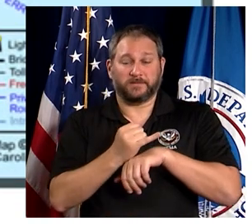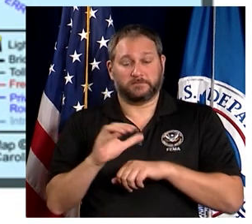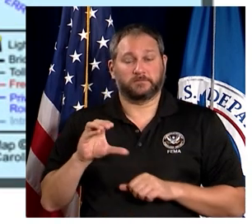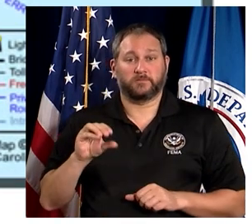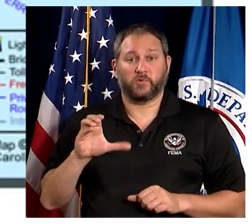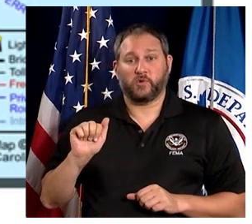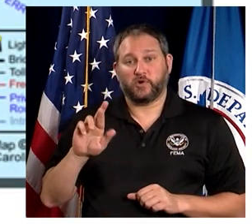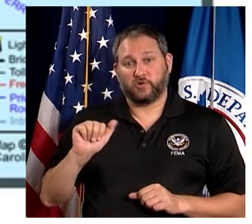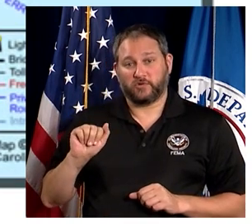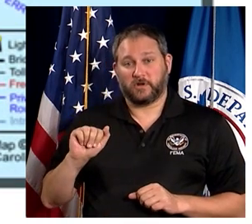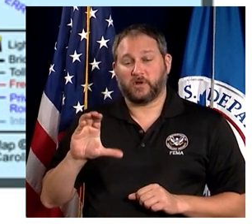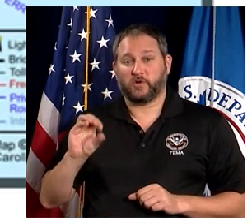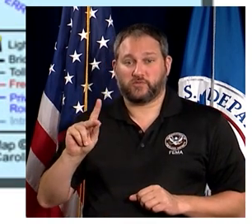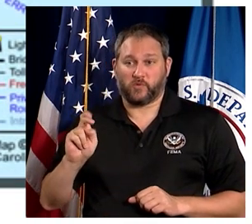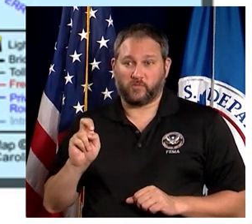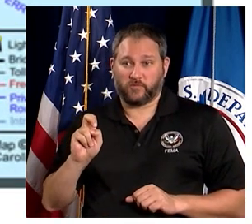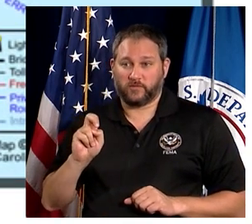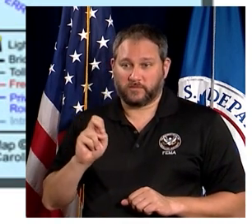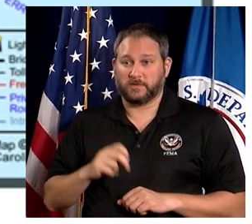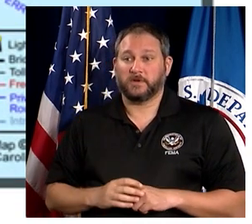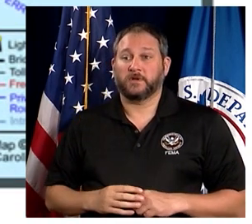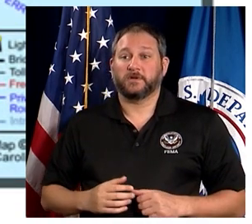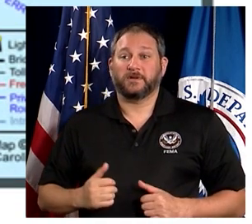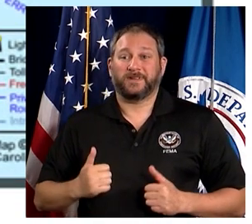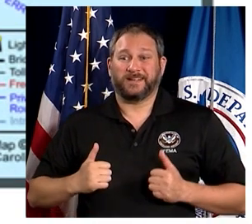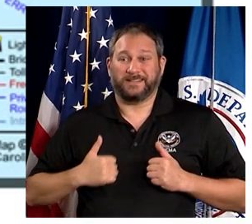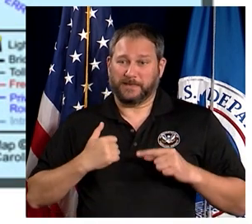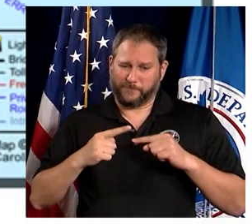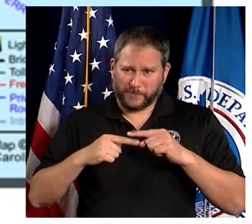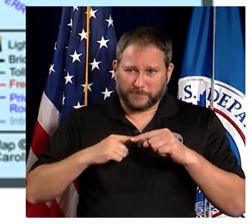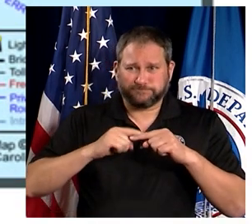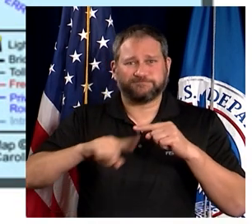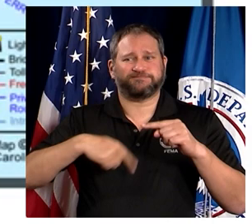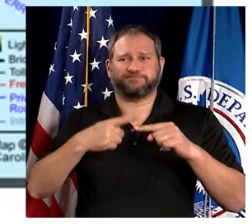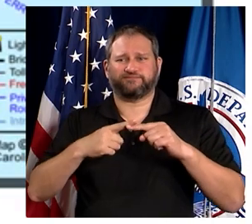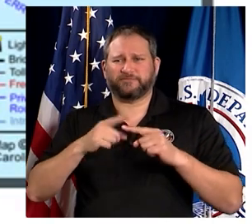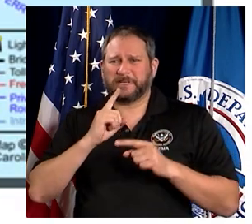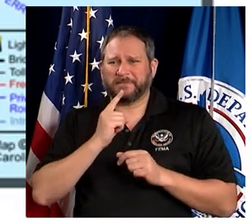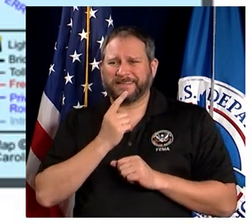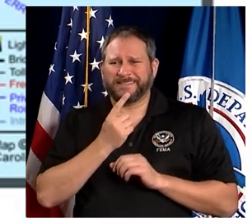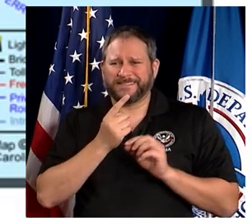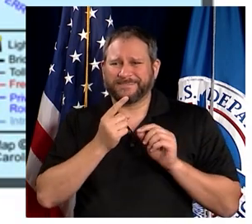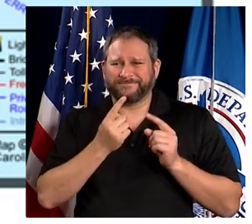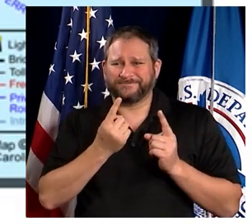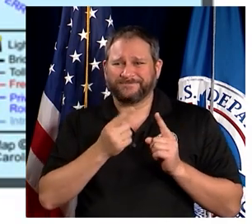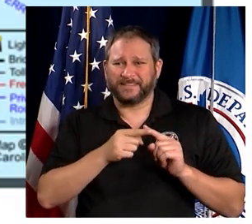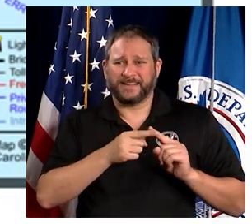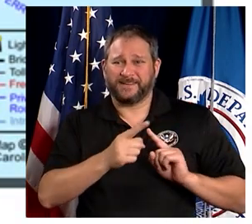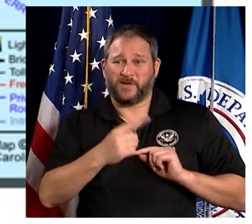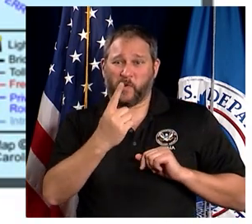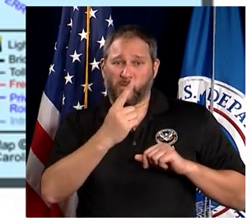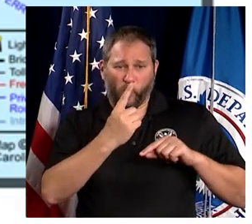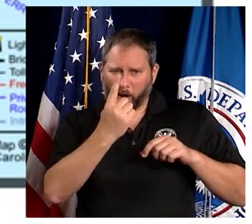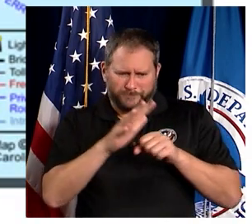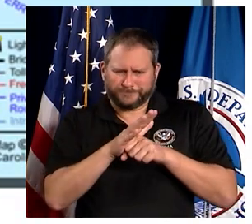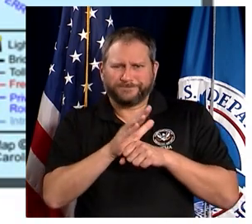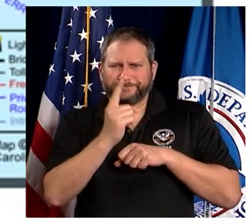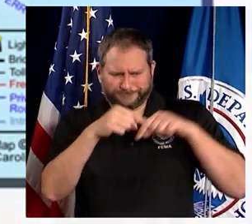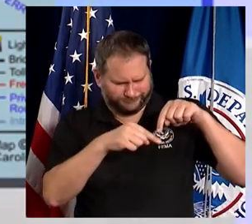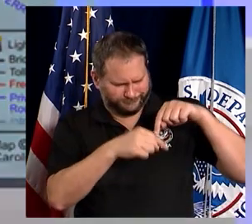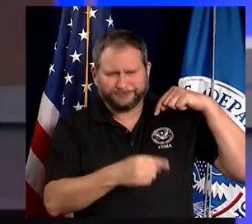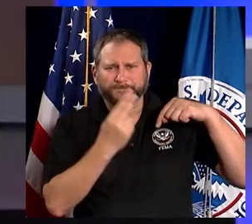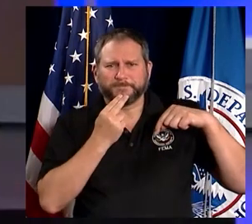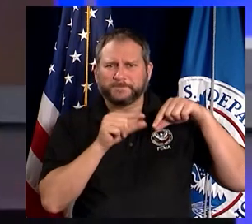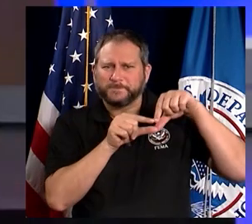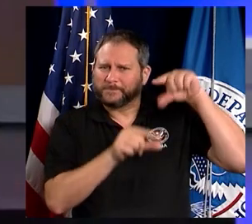Its year-round population could be an area code. It's said that Blackbeard met his demise here in